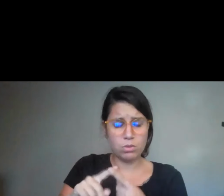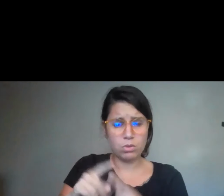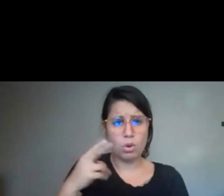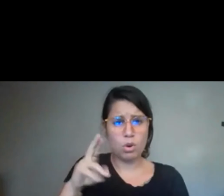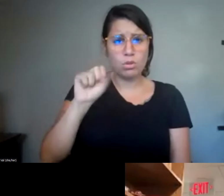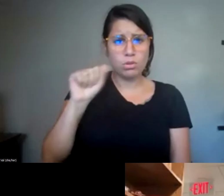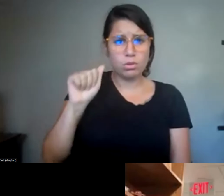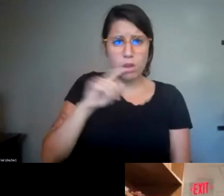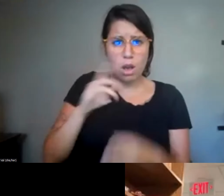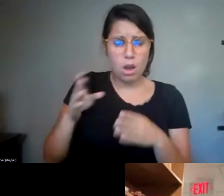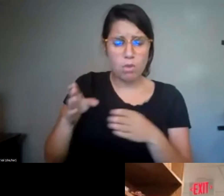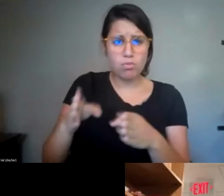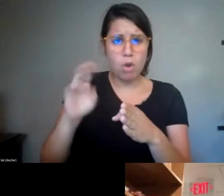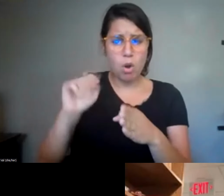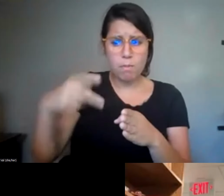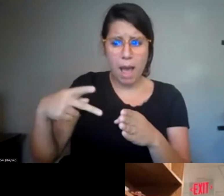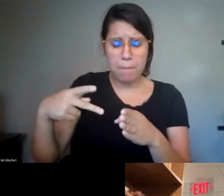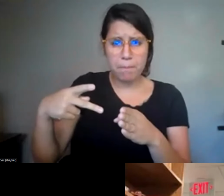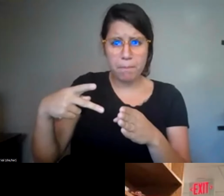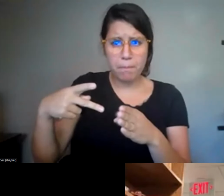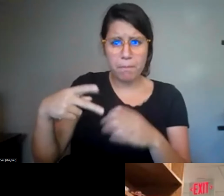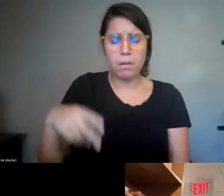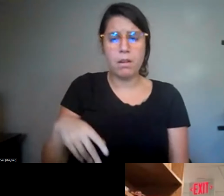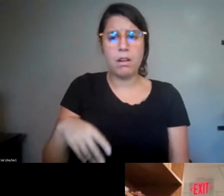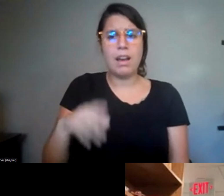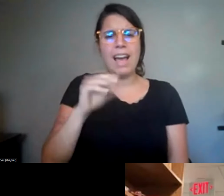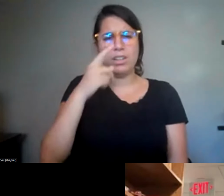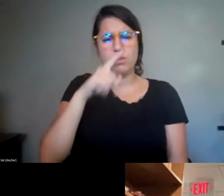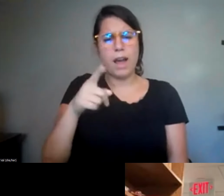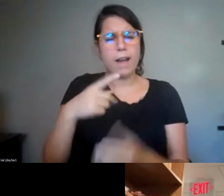And relatedly, do you have any comments on its relationship to the